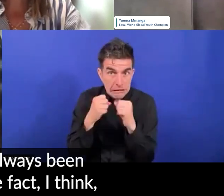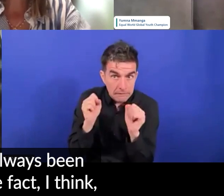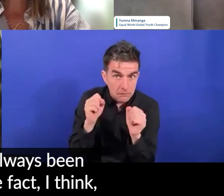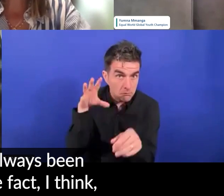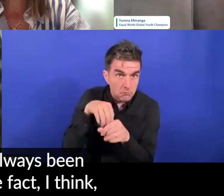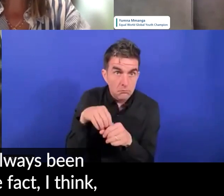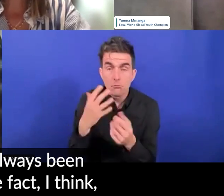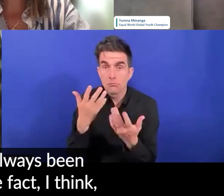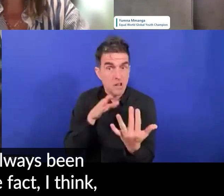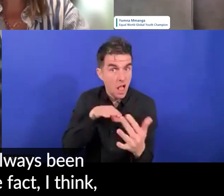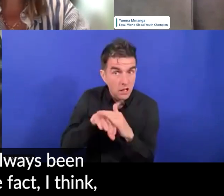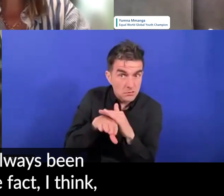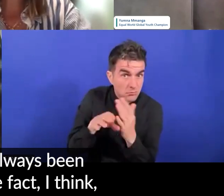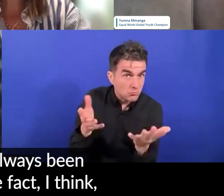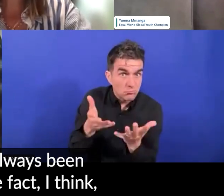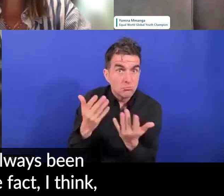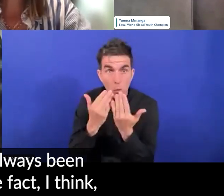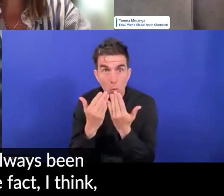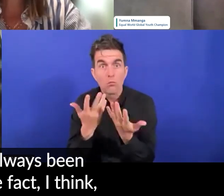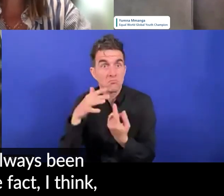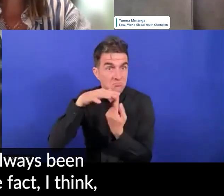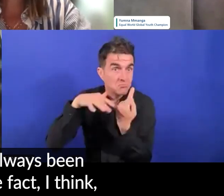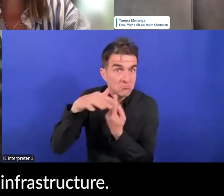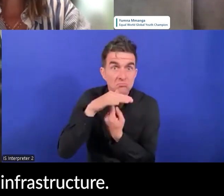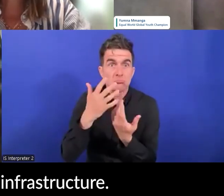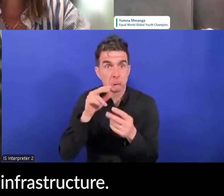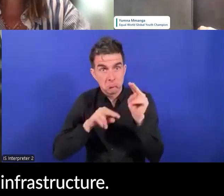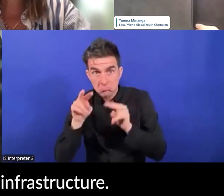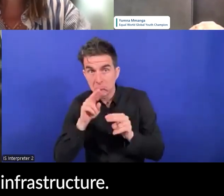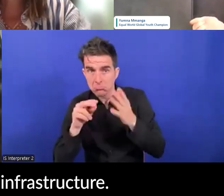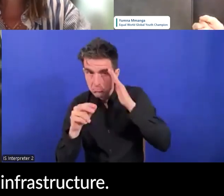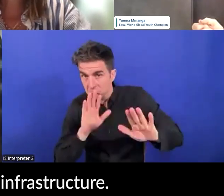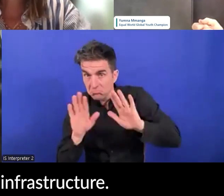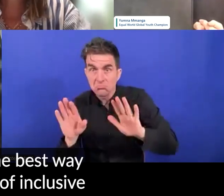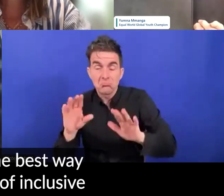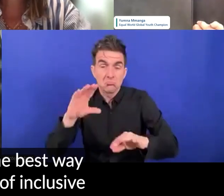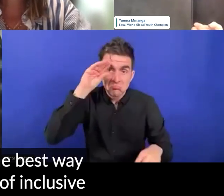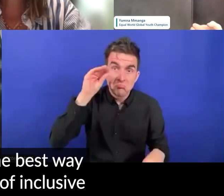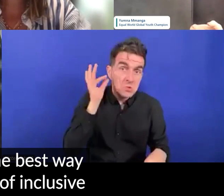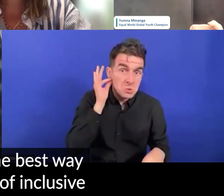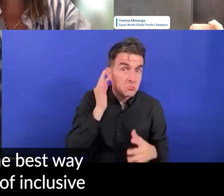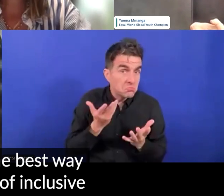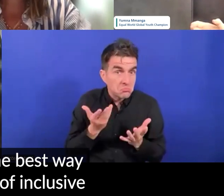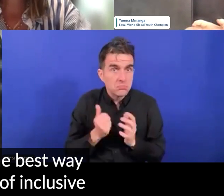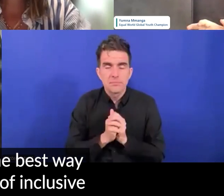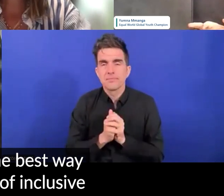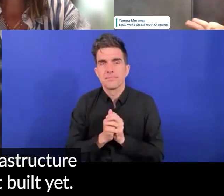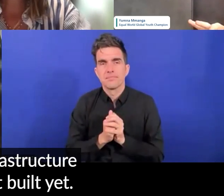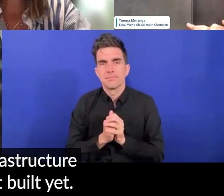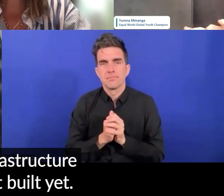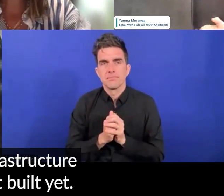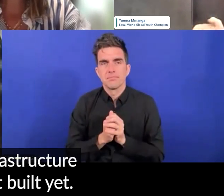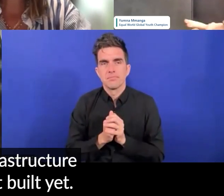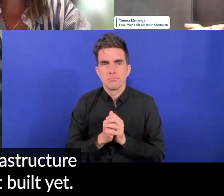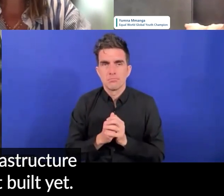Yeah, it's always been my favorite fact, I think, about kind of infrastructure. It's like the best way to be kind of inclusive